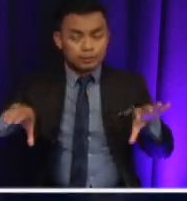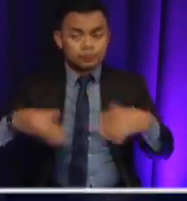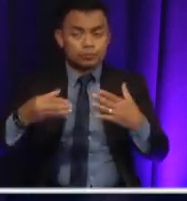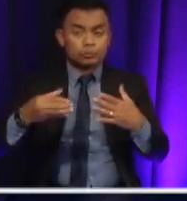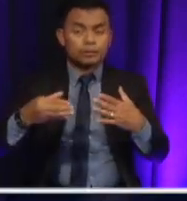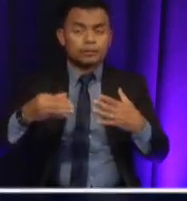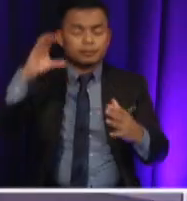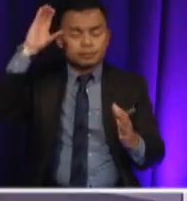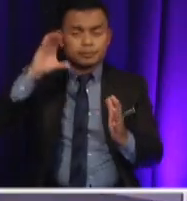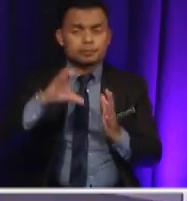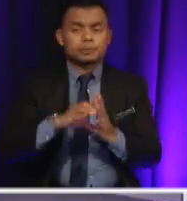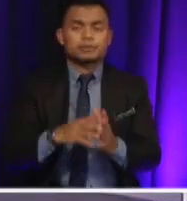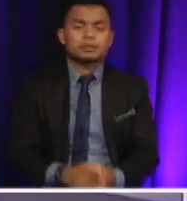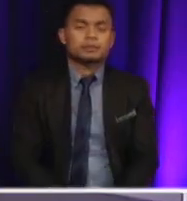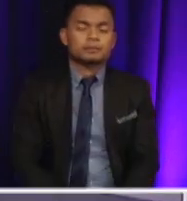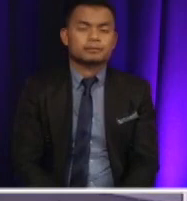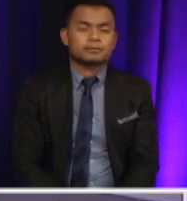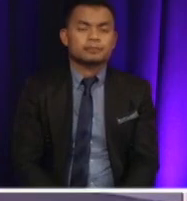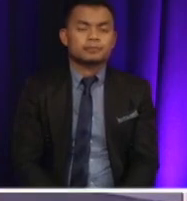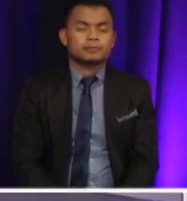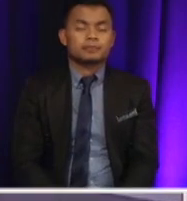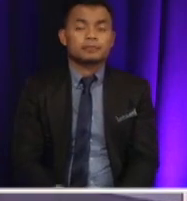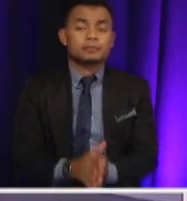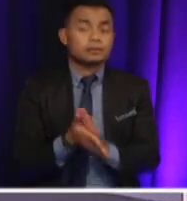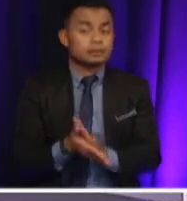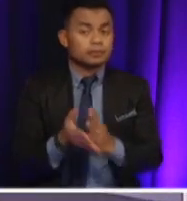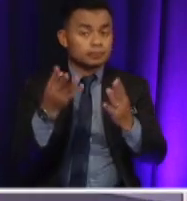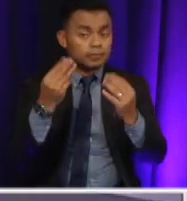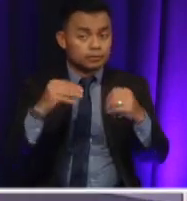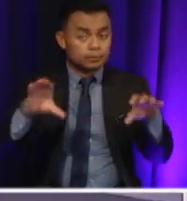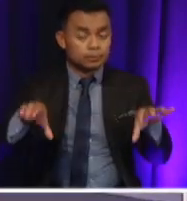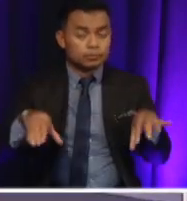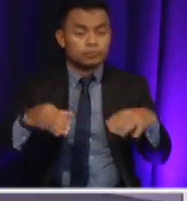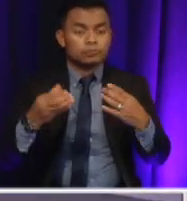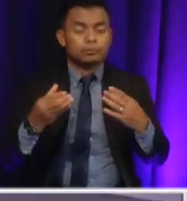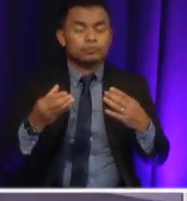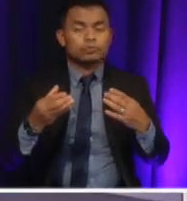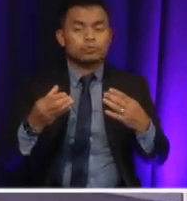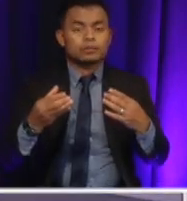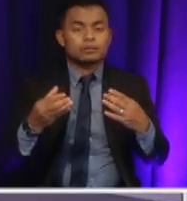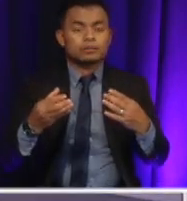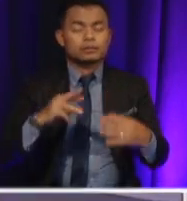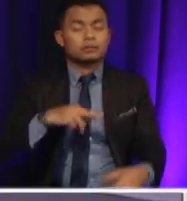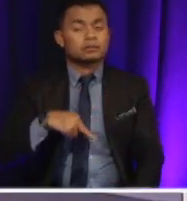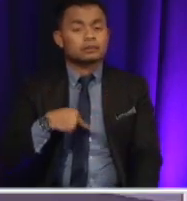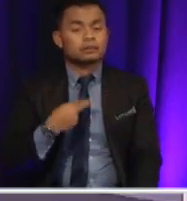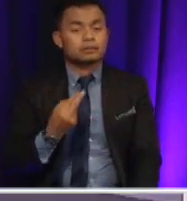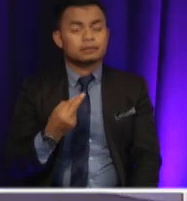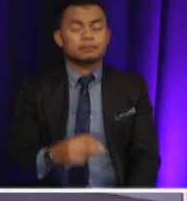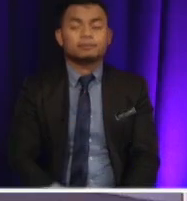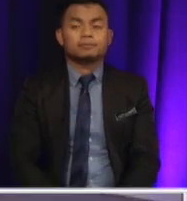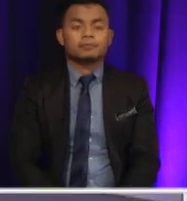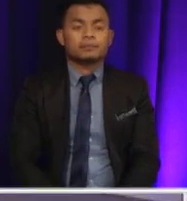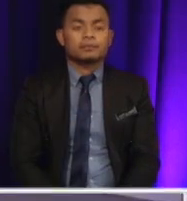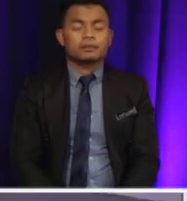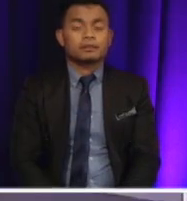Some people Okay. respond well with pictures. So you want to say thank you to your faithful stapler. What picture can